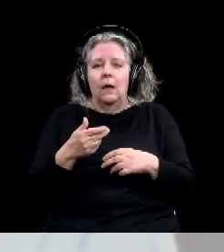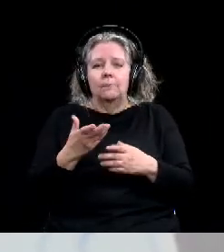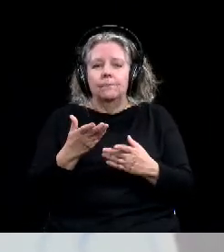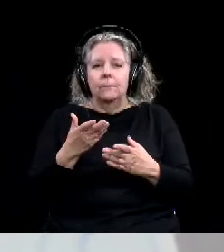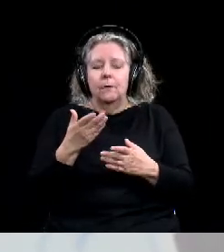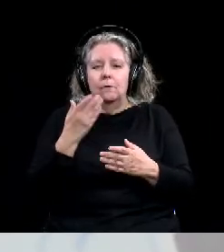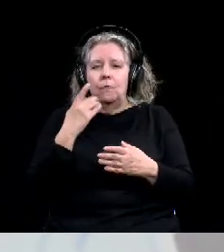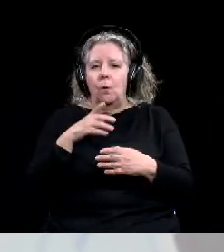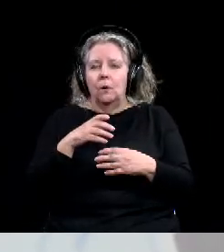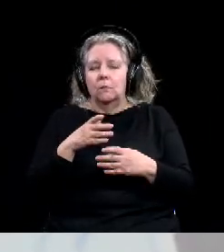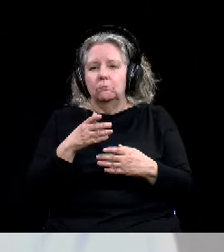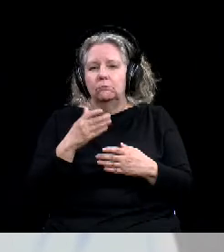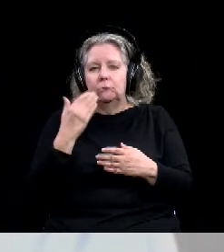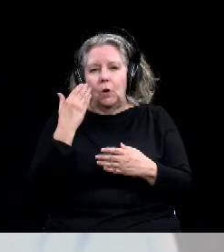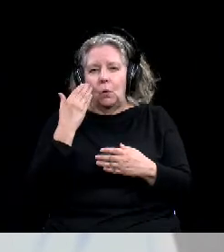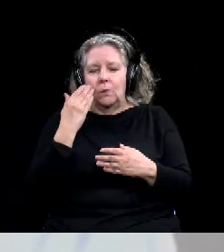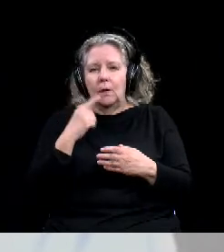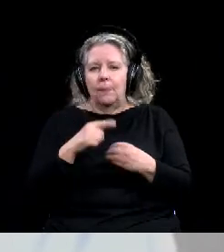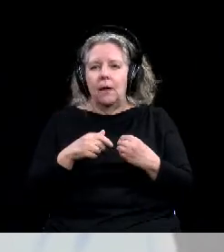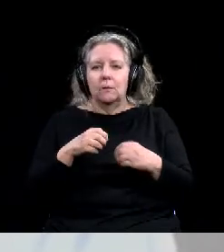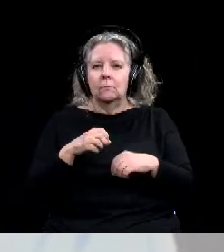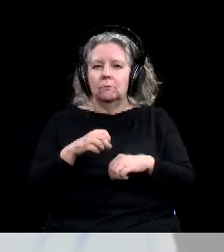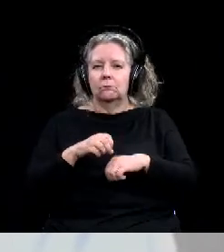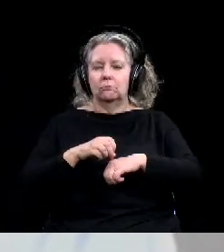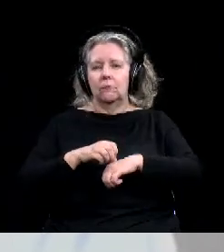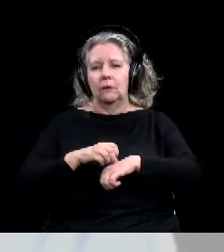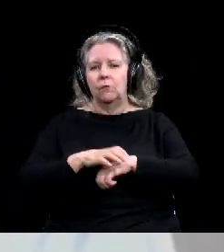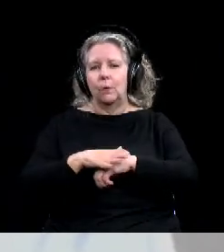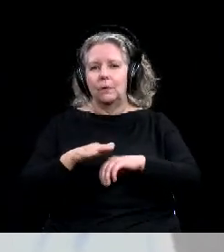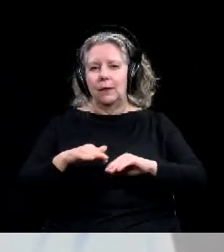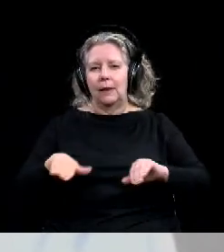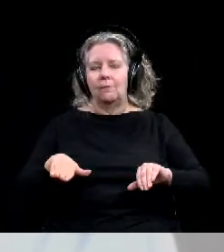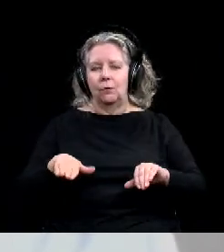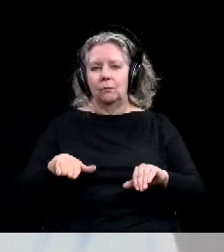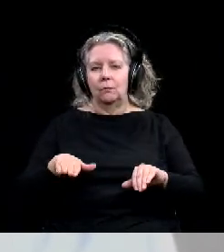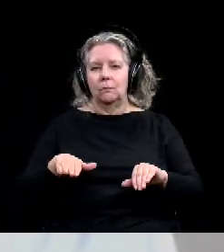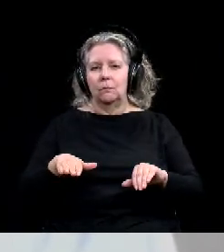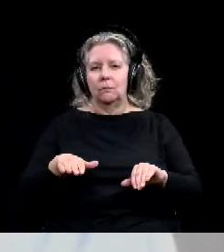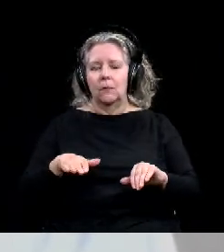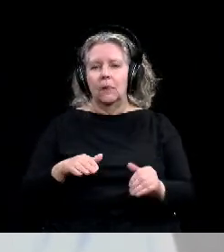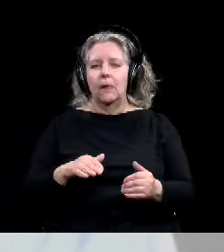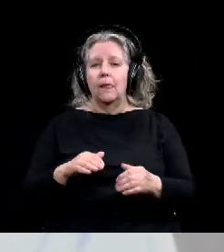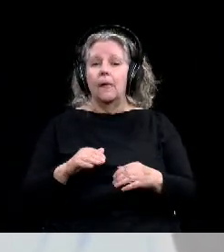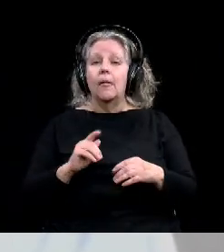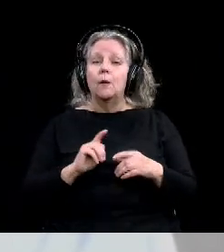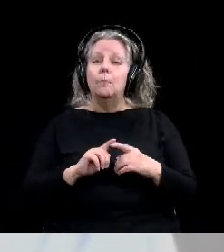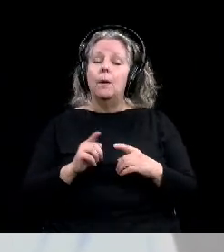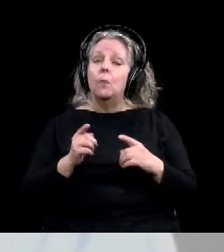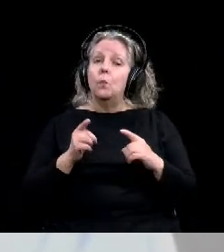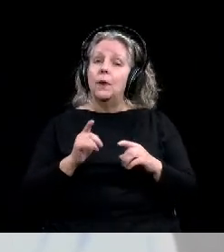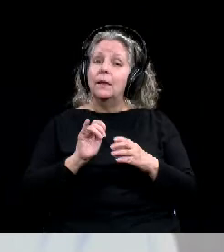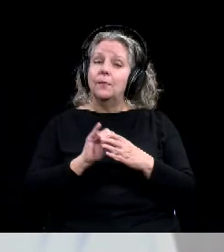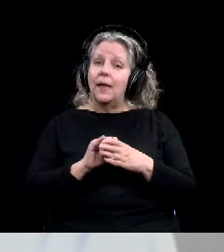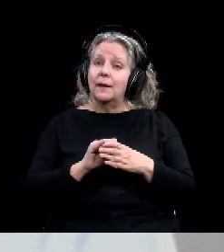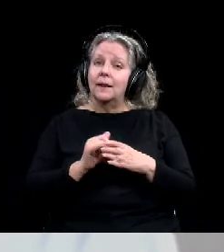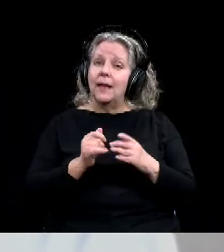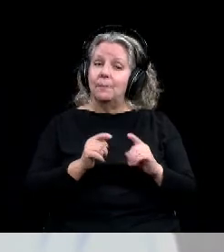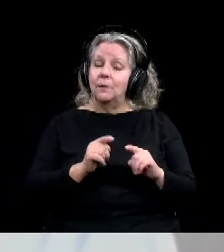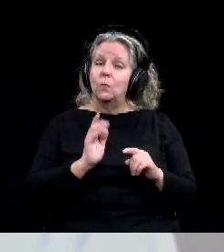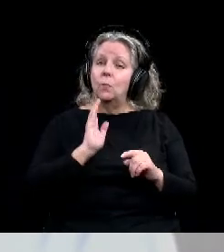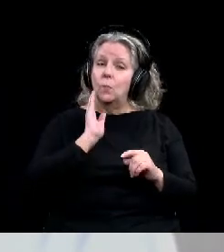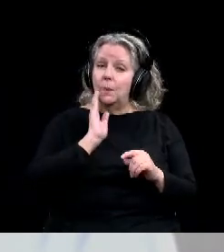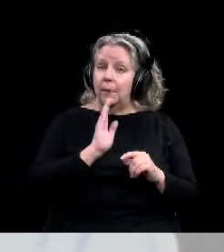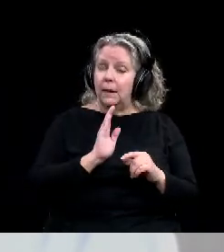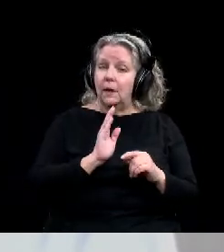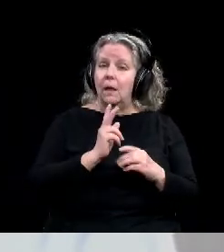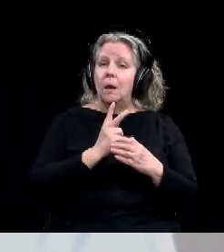when that does begin to occur, it will be both vaccine and a decrease in new